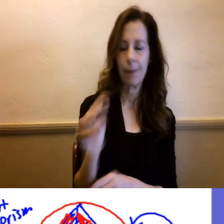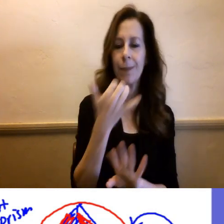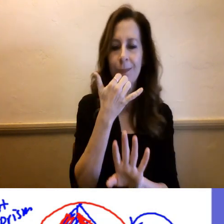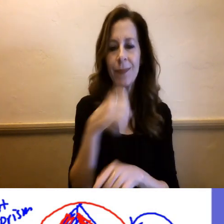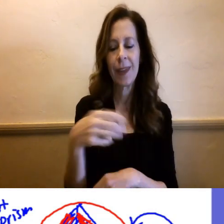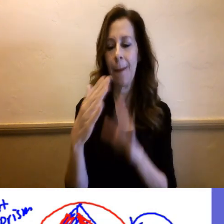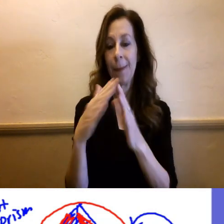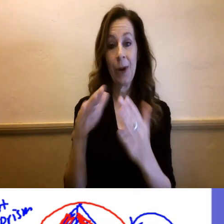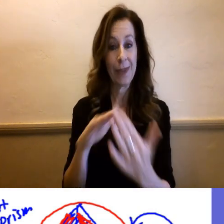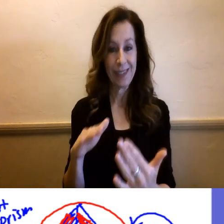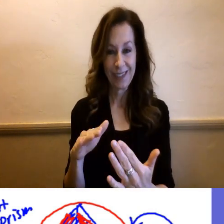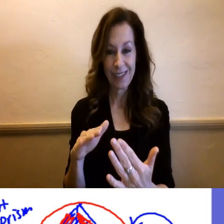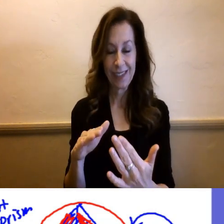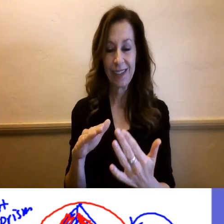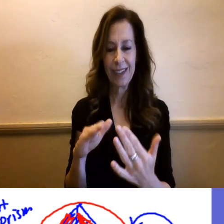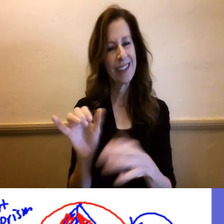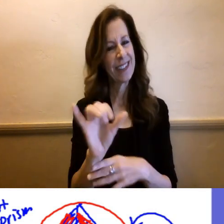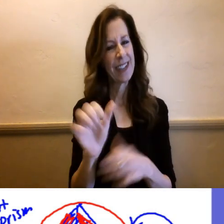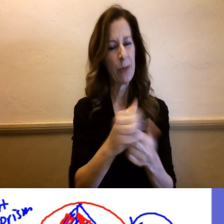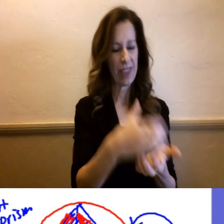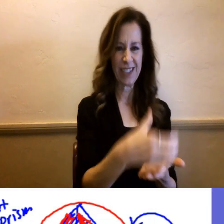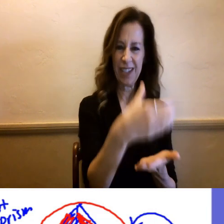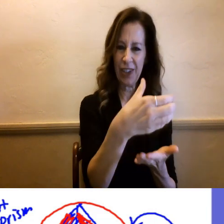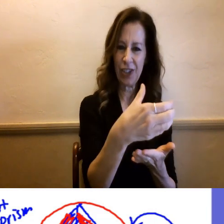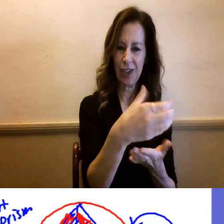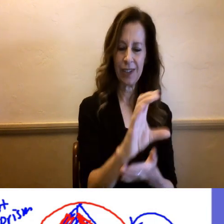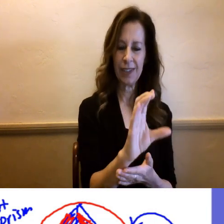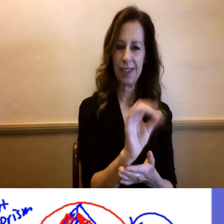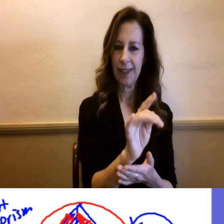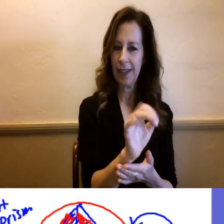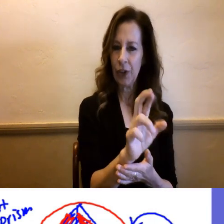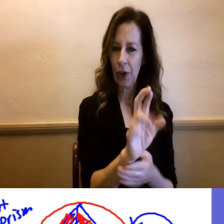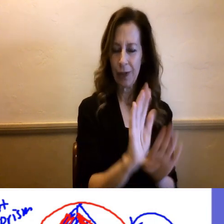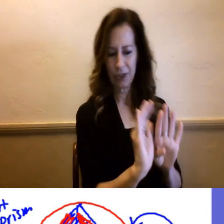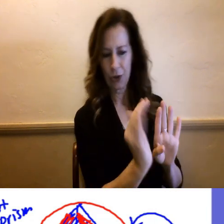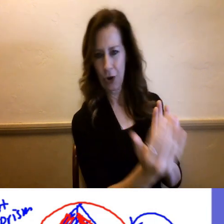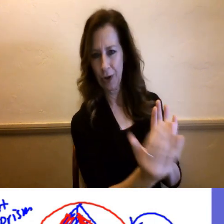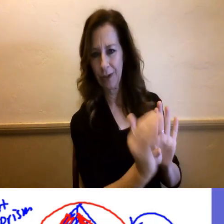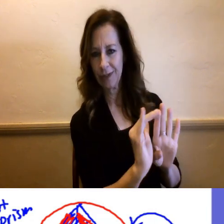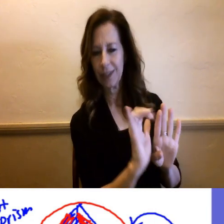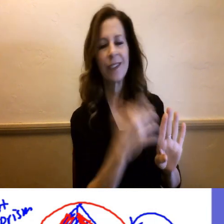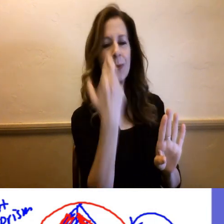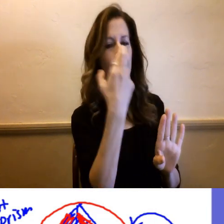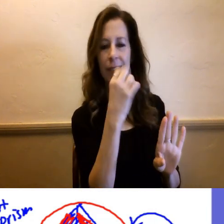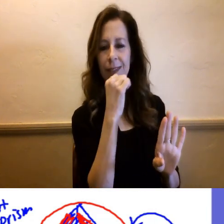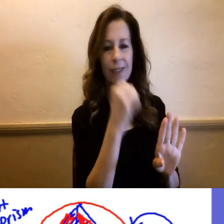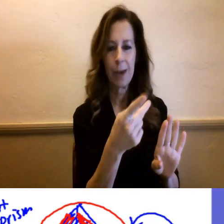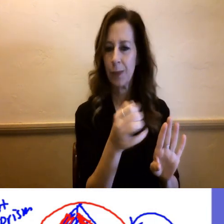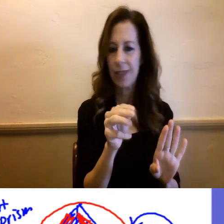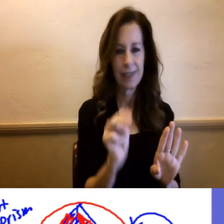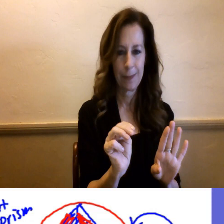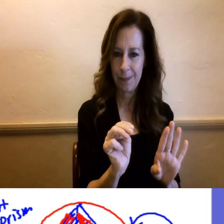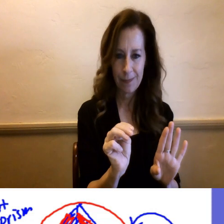prism. A pyramid. Even with the cylinder, it has curved sides. That's what makes it not a